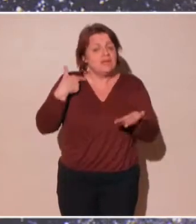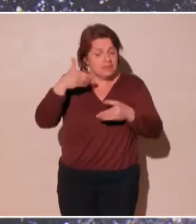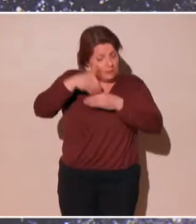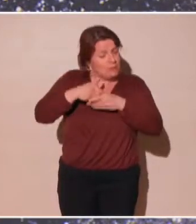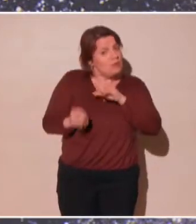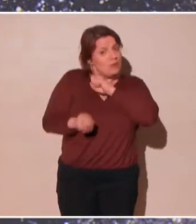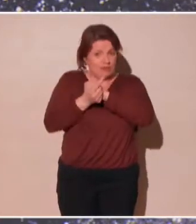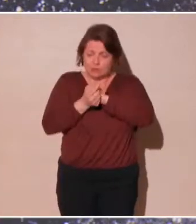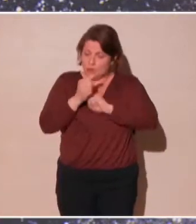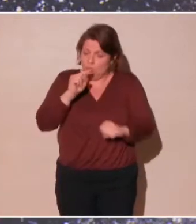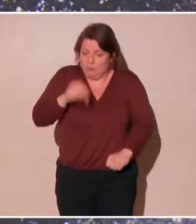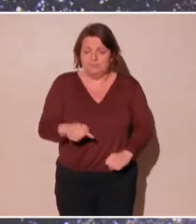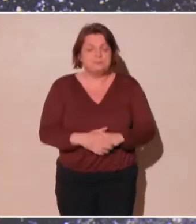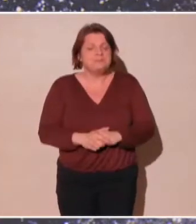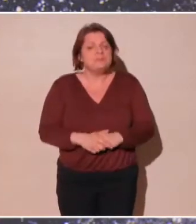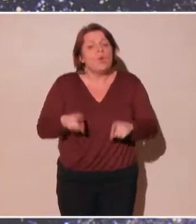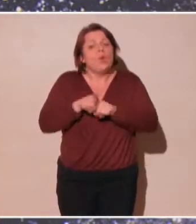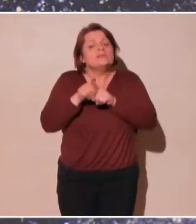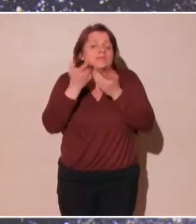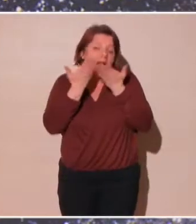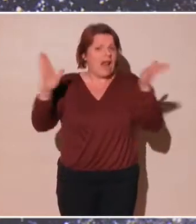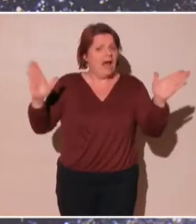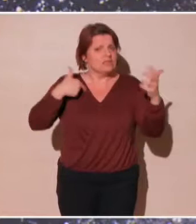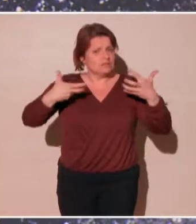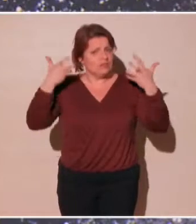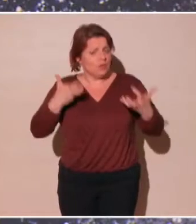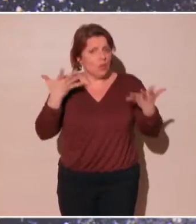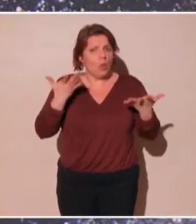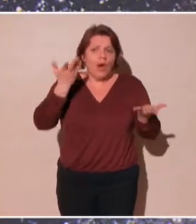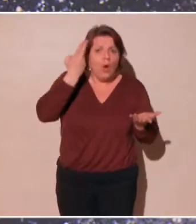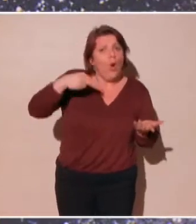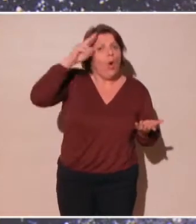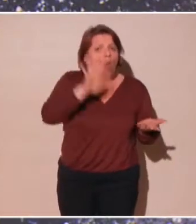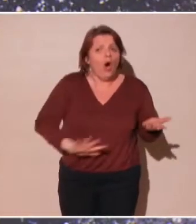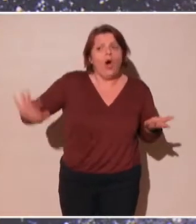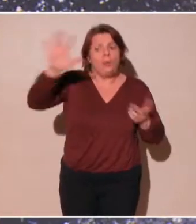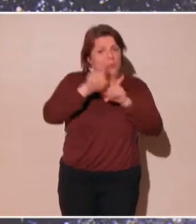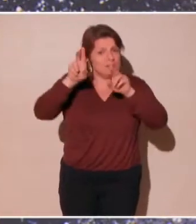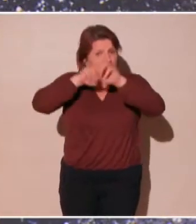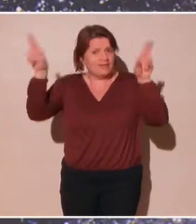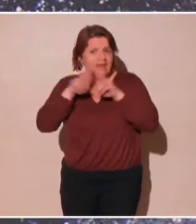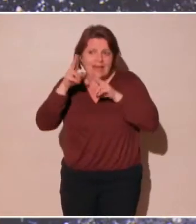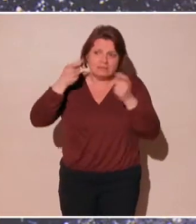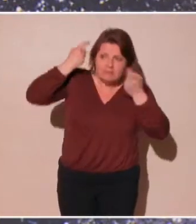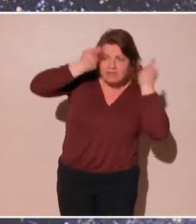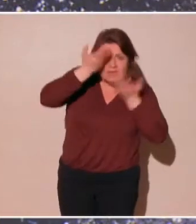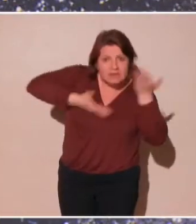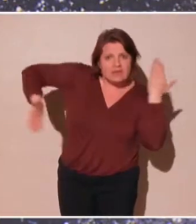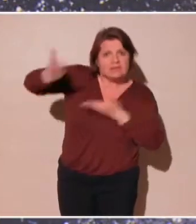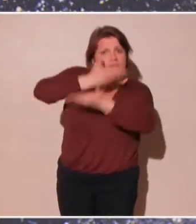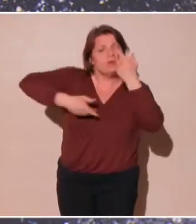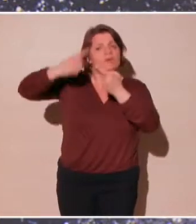it will imply dialogue, and dialogue is essential. And more widely speaking, broadly speaking, I wish to have an